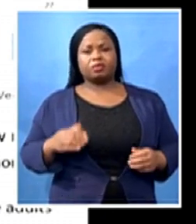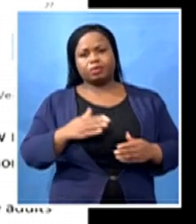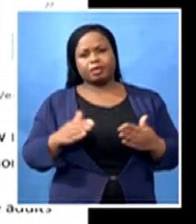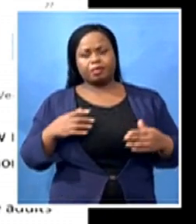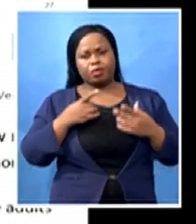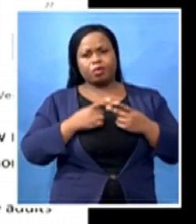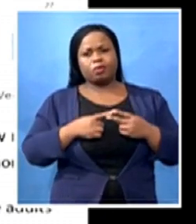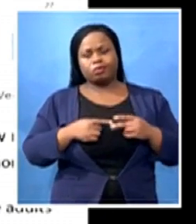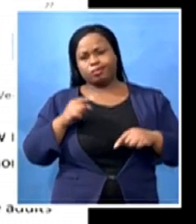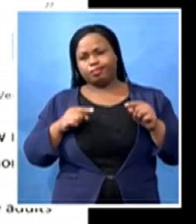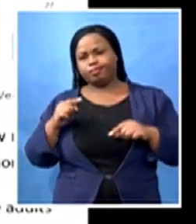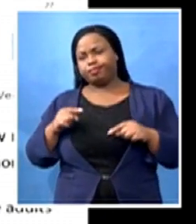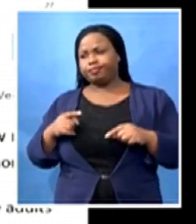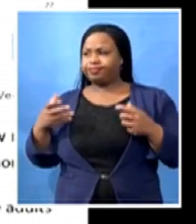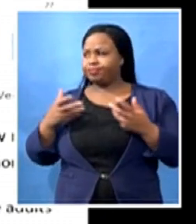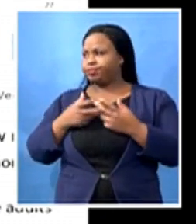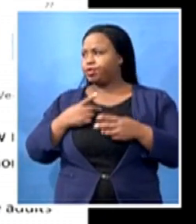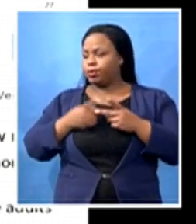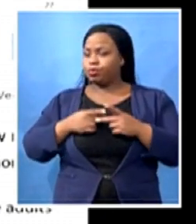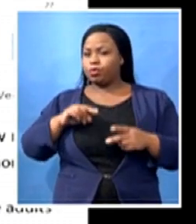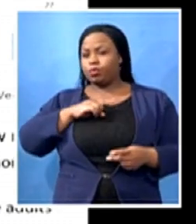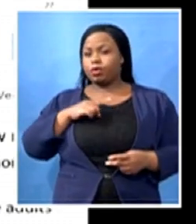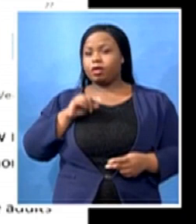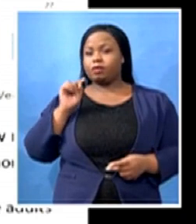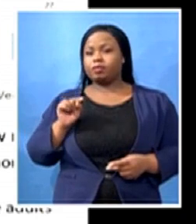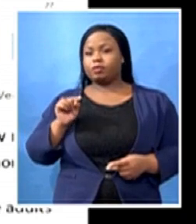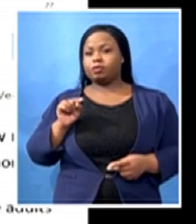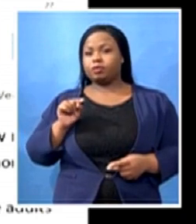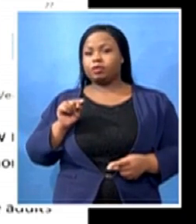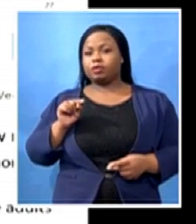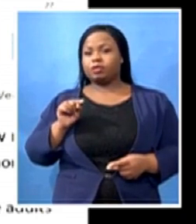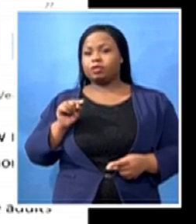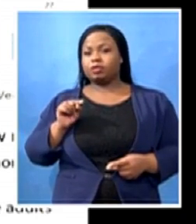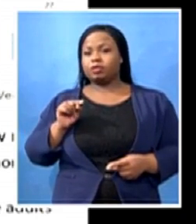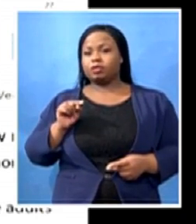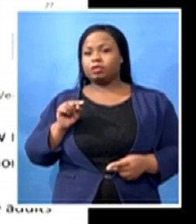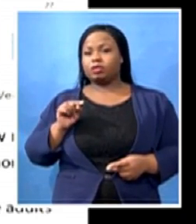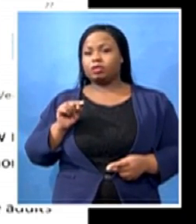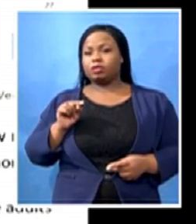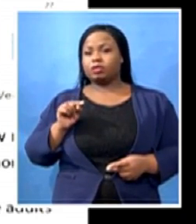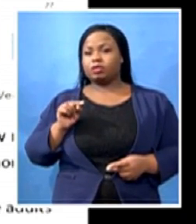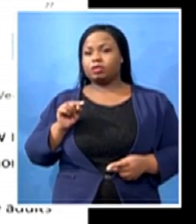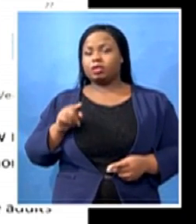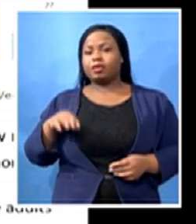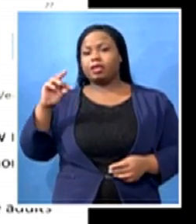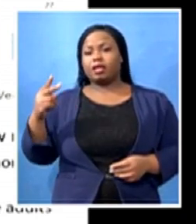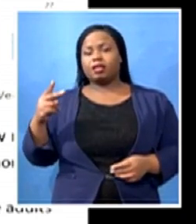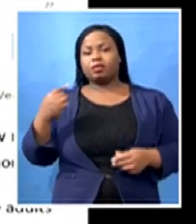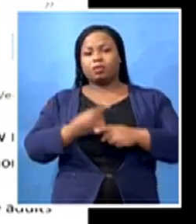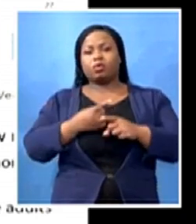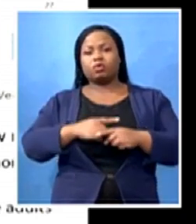being one of them, which I'll return to later. The other aspect is obviously poverty status, and here I've represented it